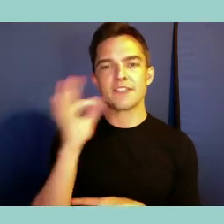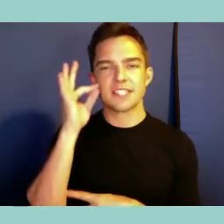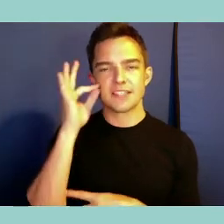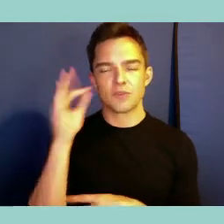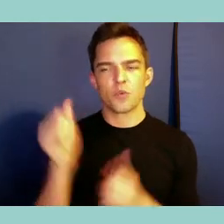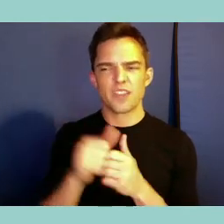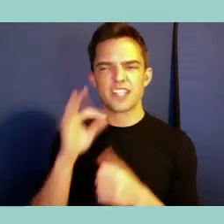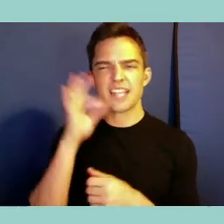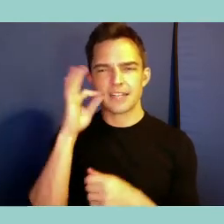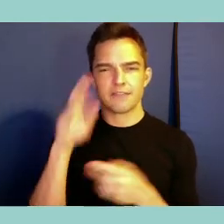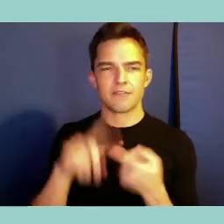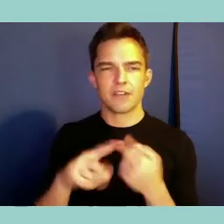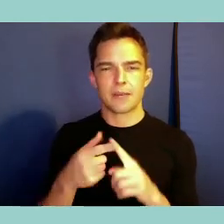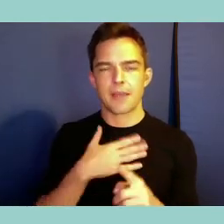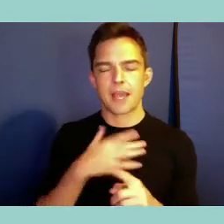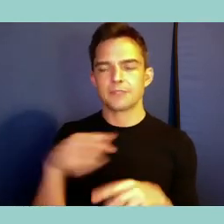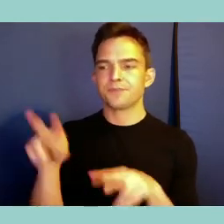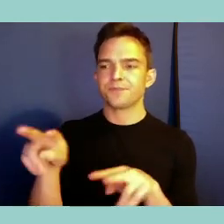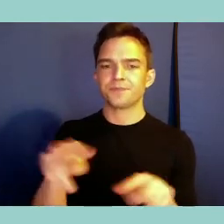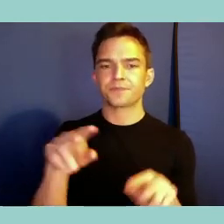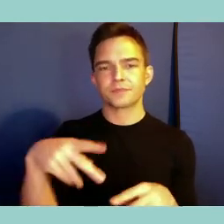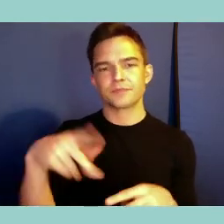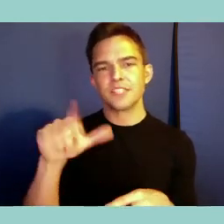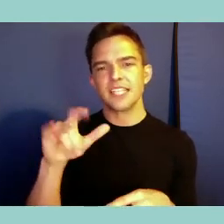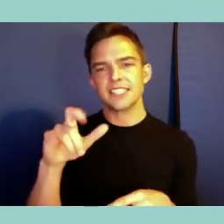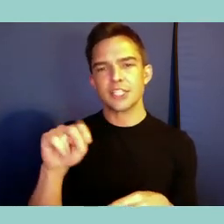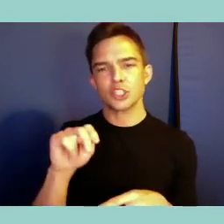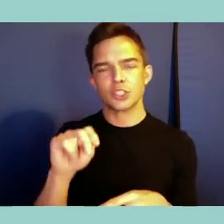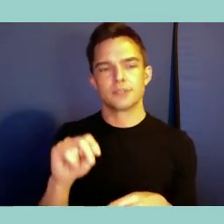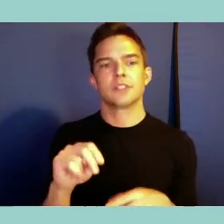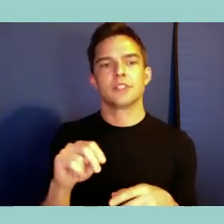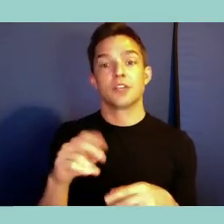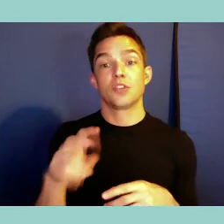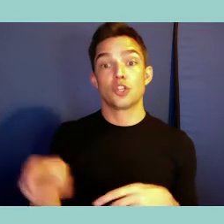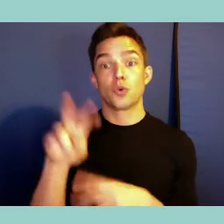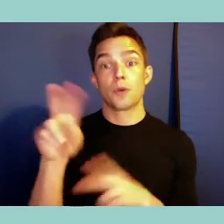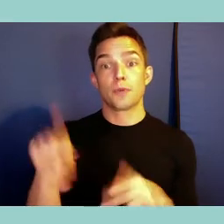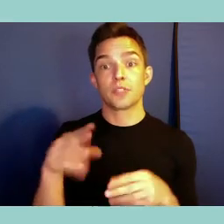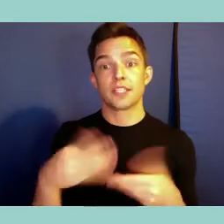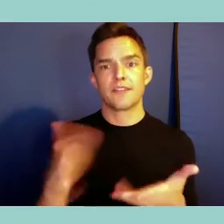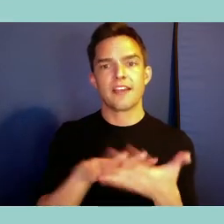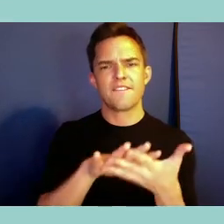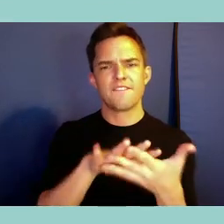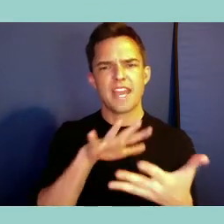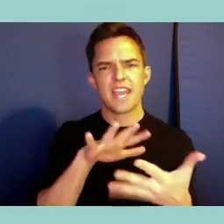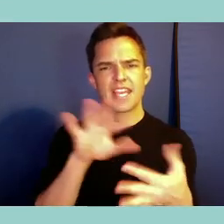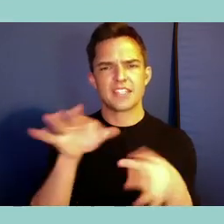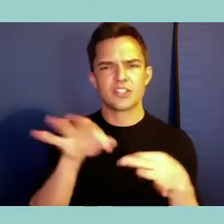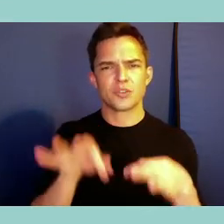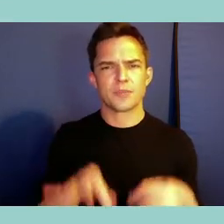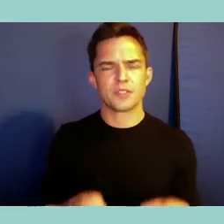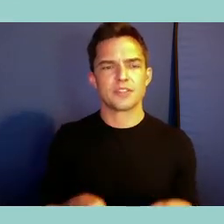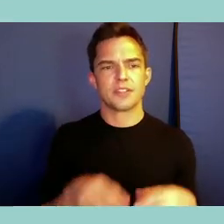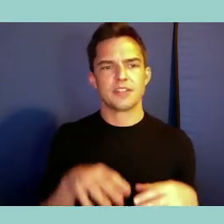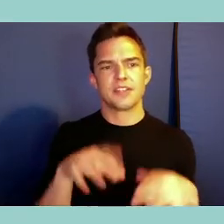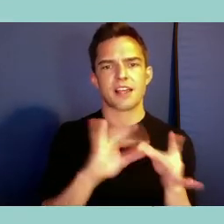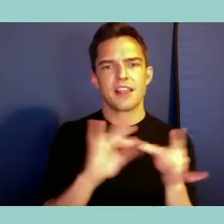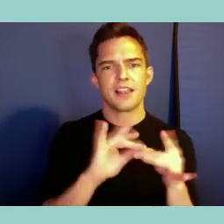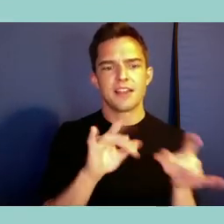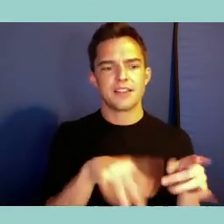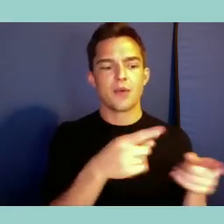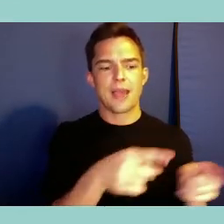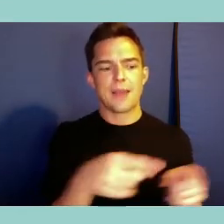of mine. And while the tour guide was giving some very vague descriptions describing the antics of